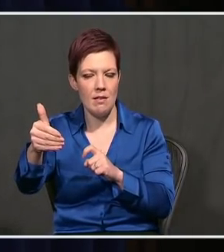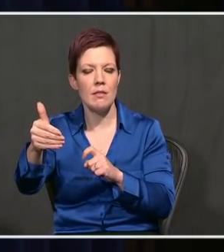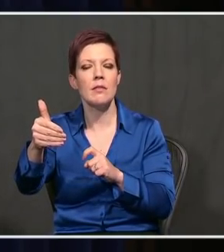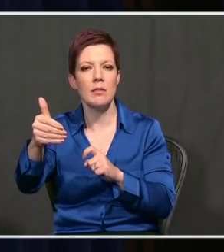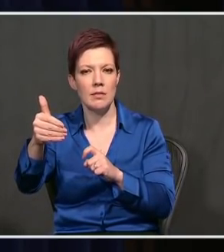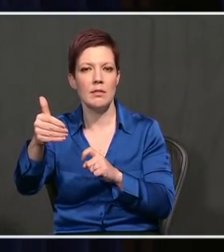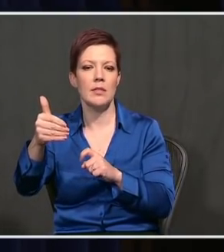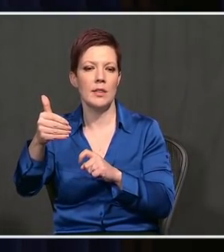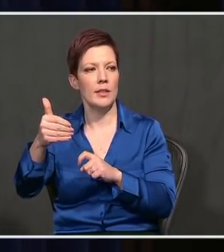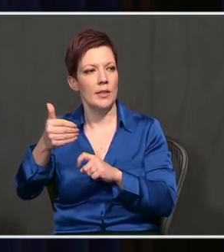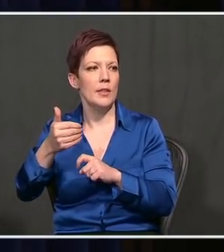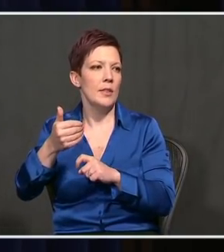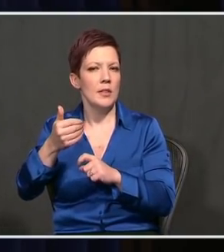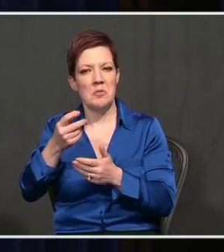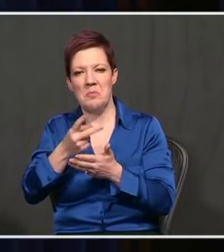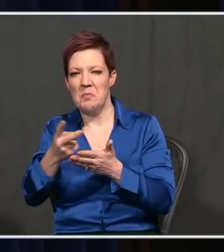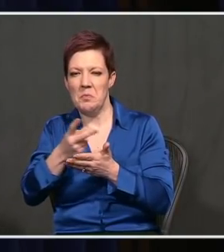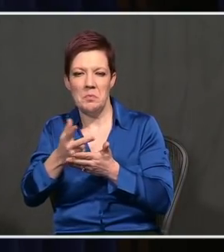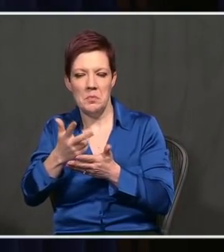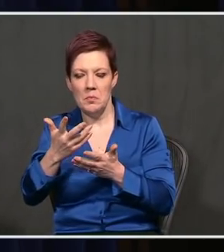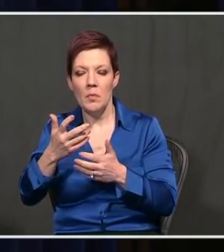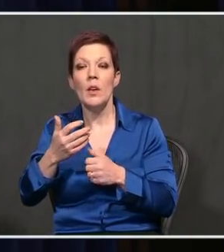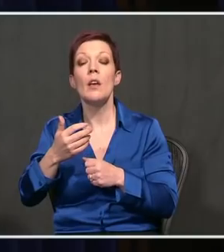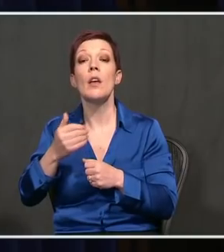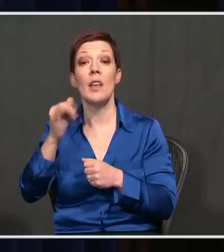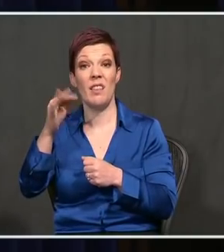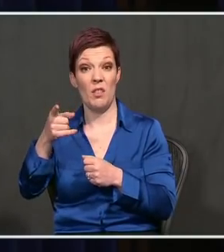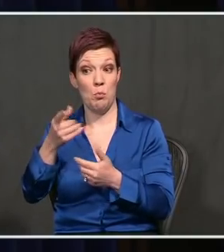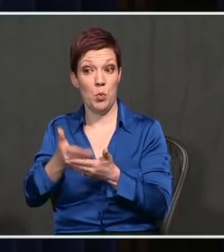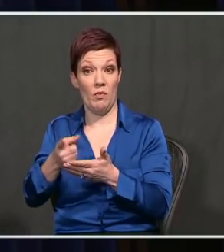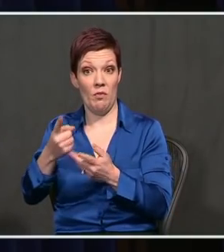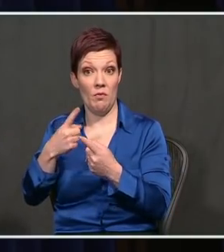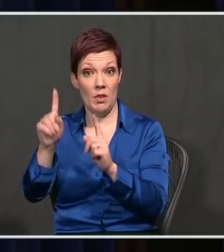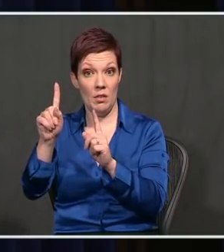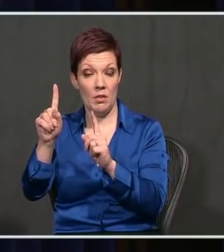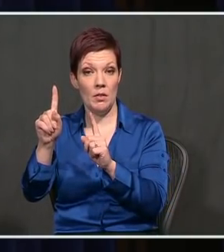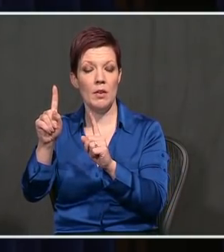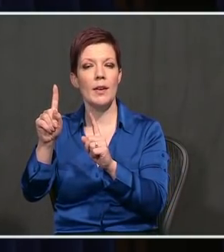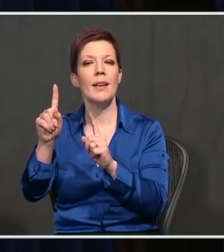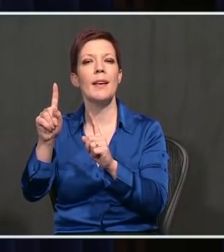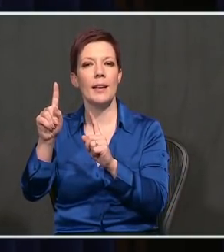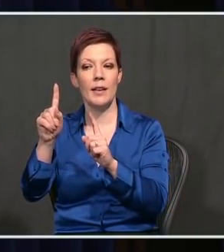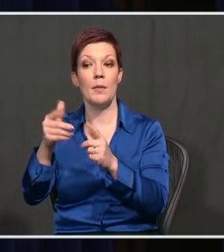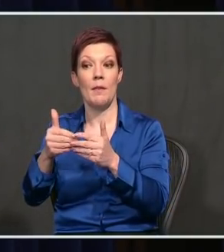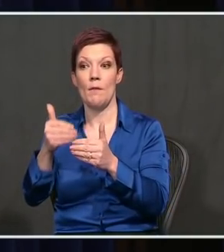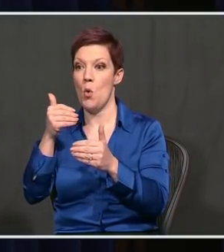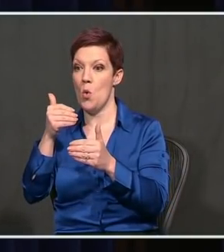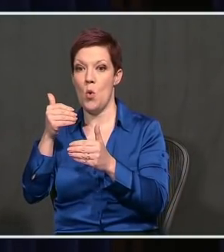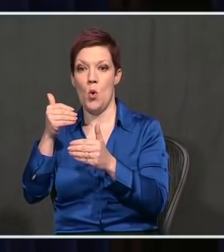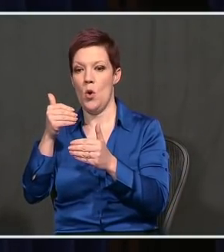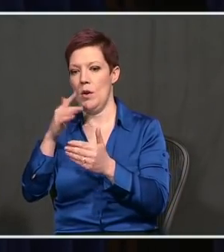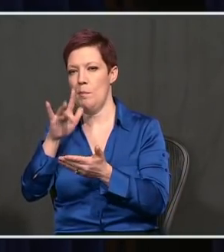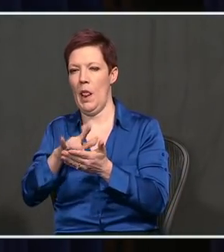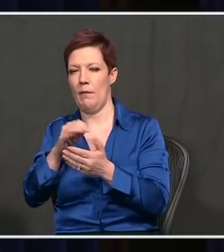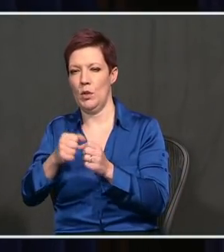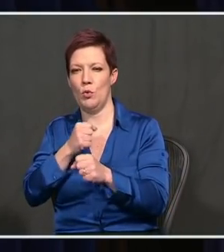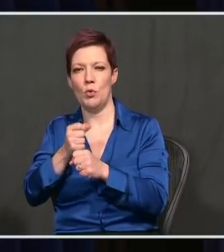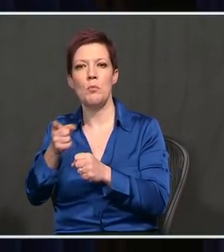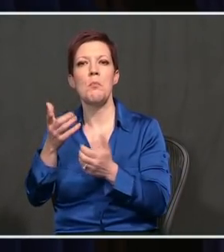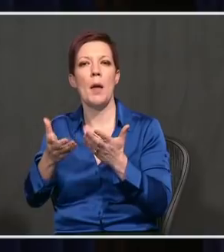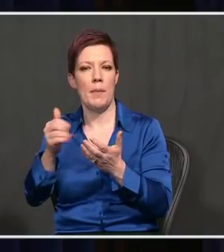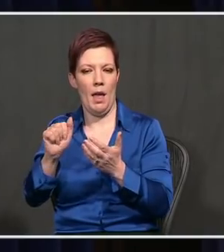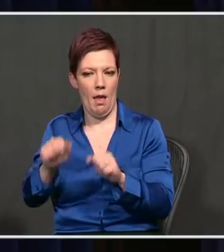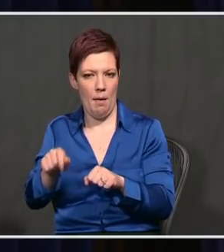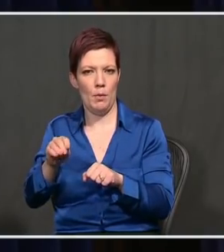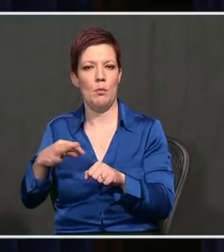proven efficacious, they may, before the middle of the year, again, be able to apply for emergency use